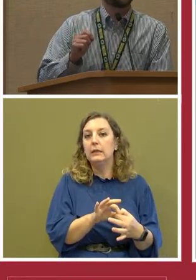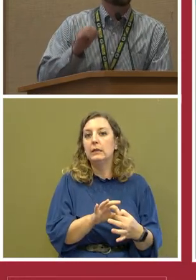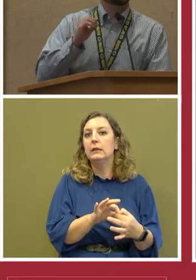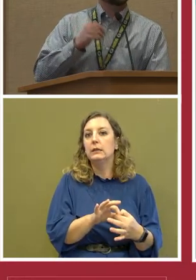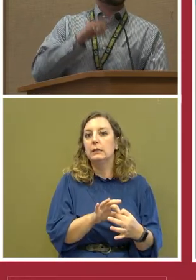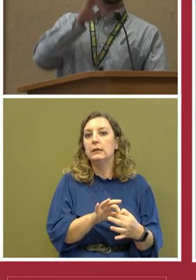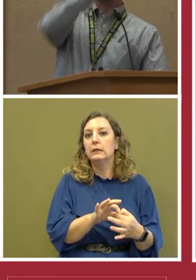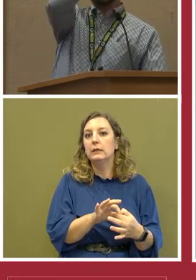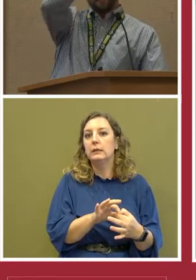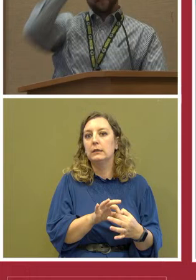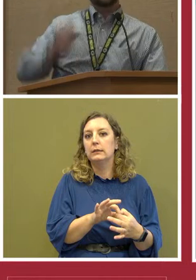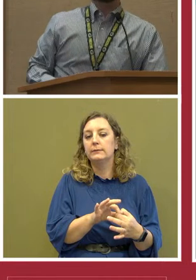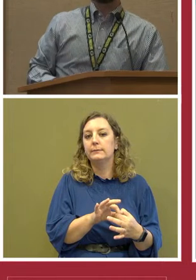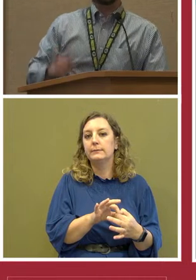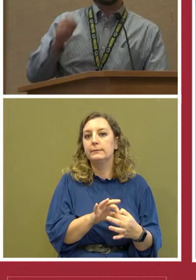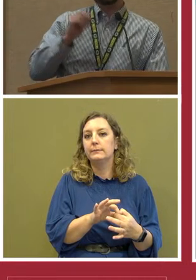we are,